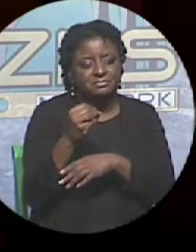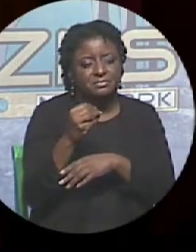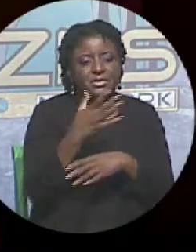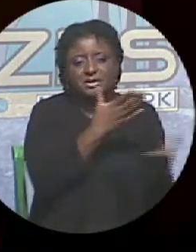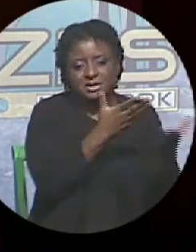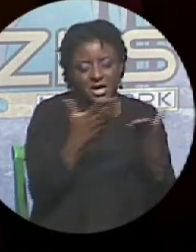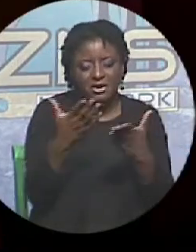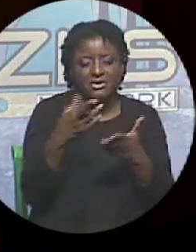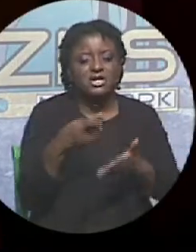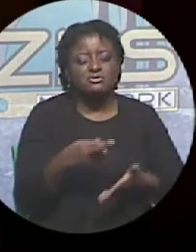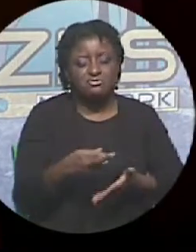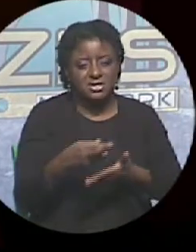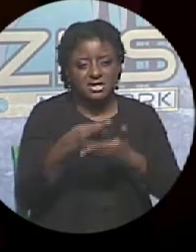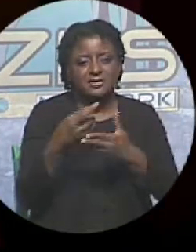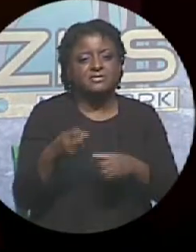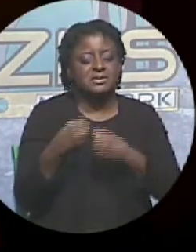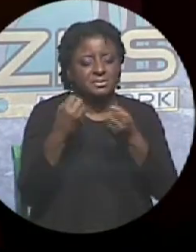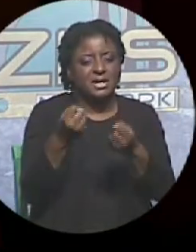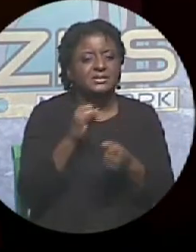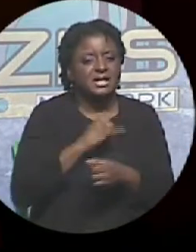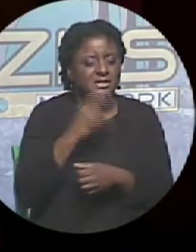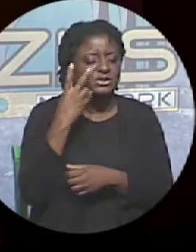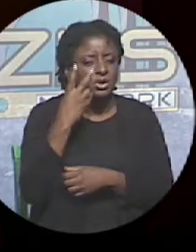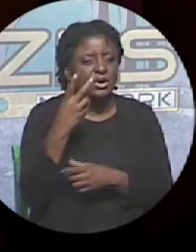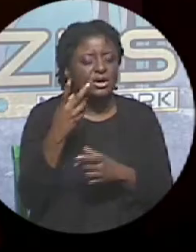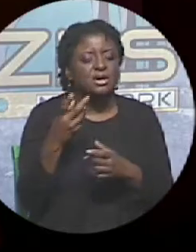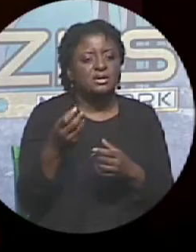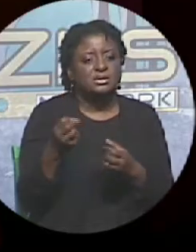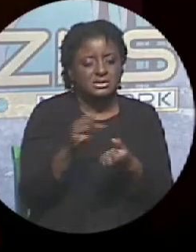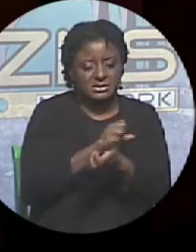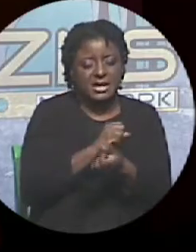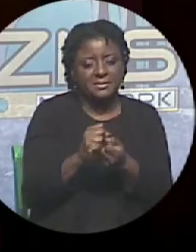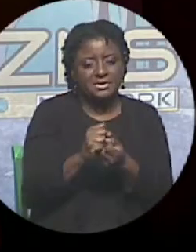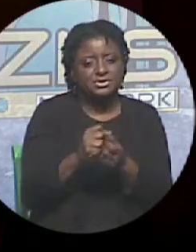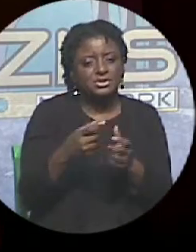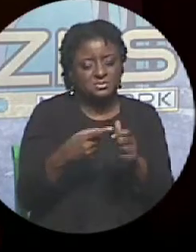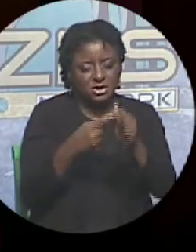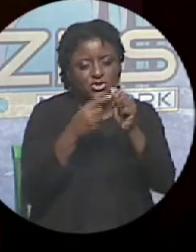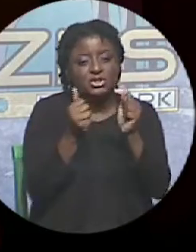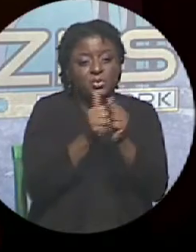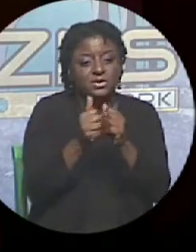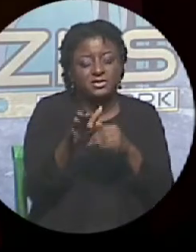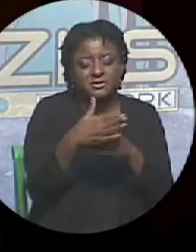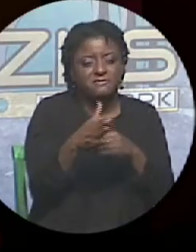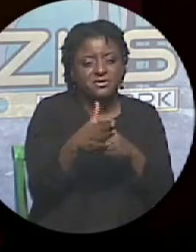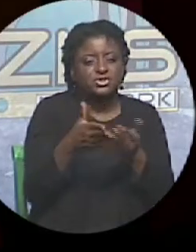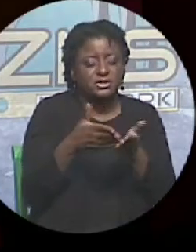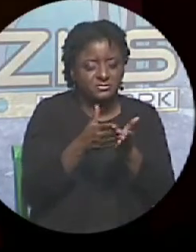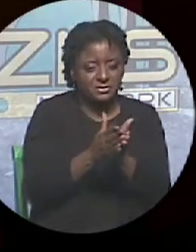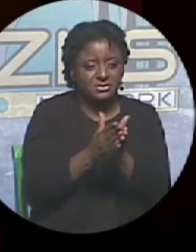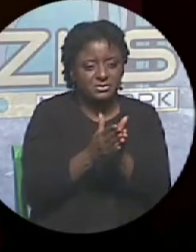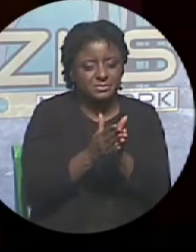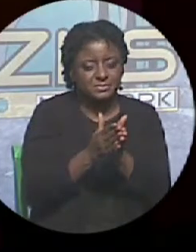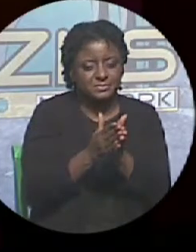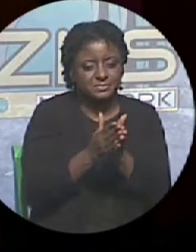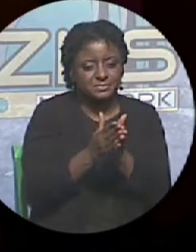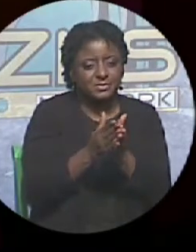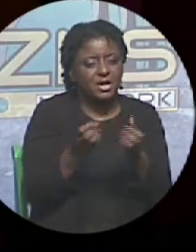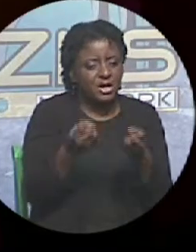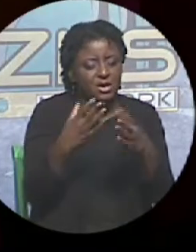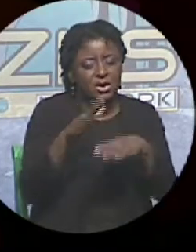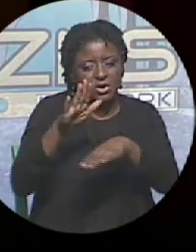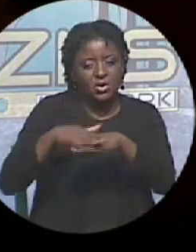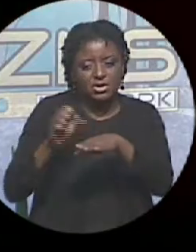supplies, and I saw quite a bit of damage, particularly with the fishing vessels. A lot of them up on the shore. A couple of